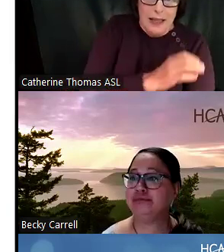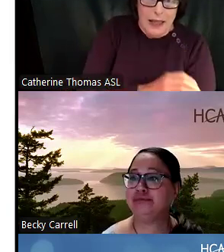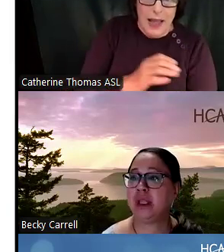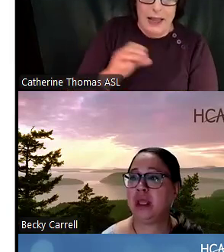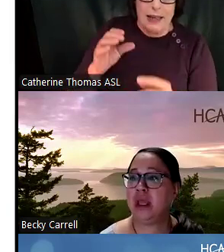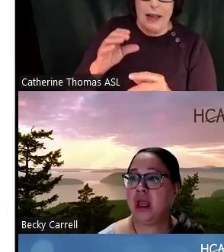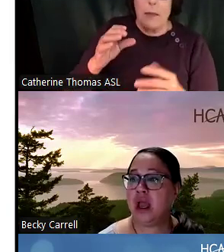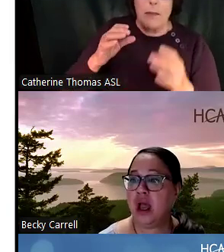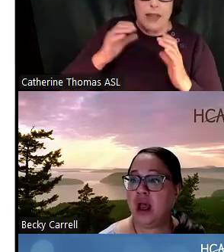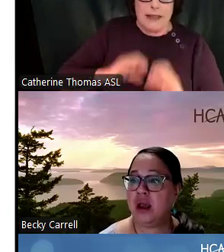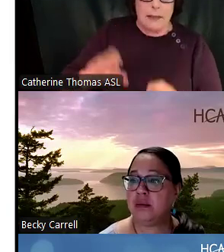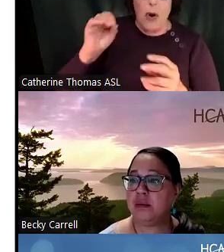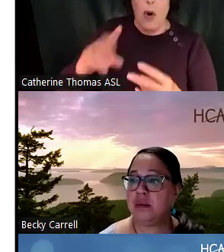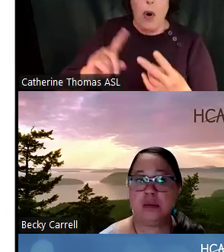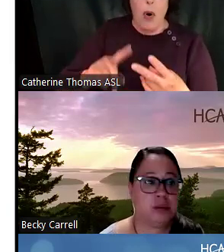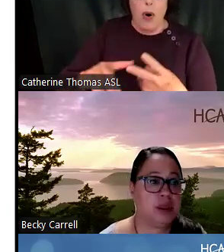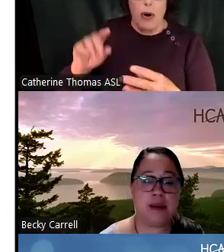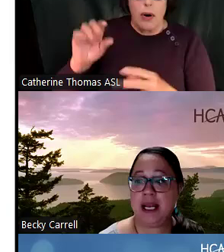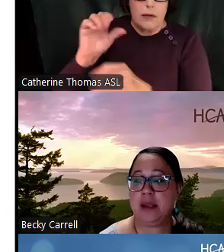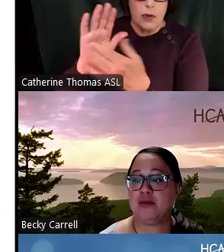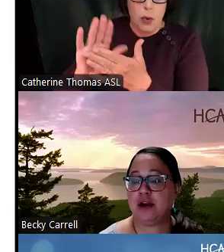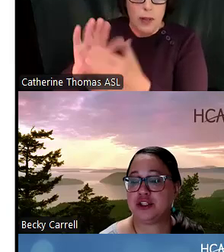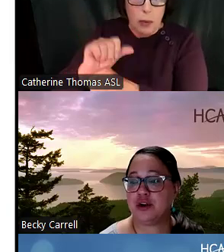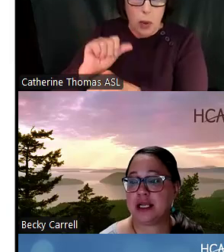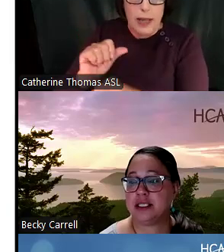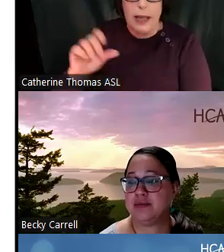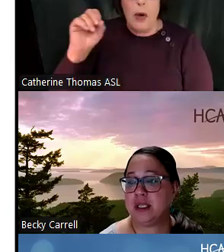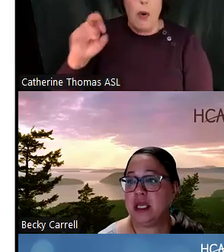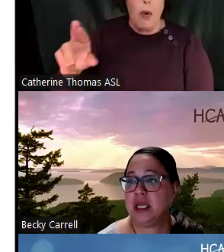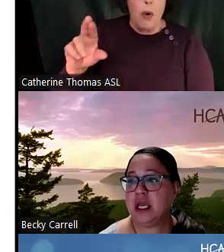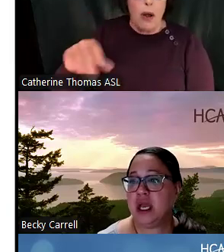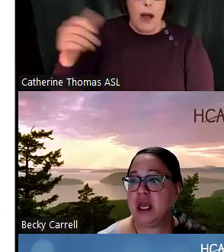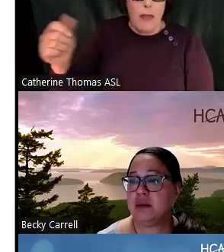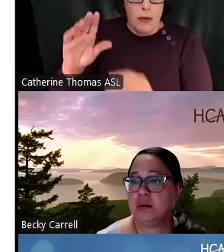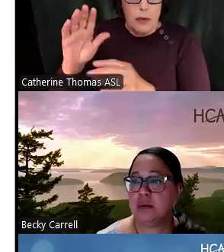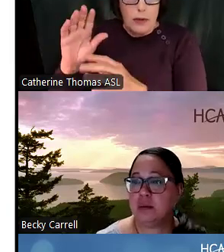Medicaid. For the providers, yeah. Yeah, Medicaid providers, correct.